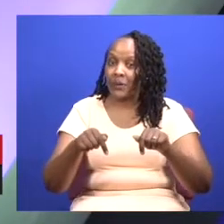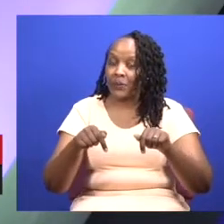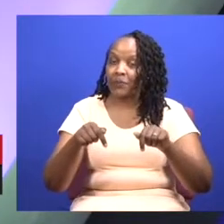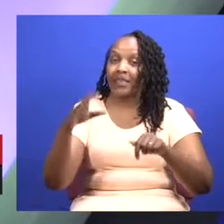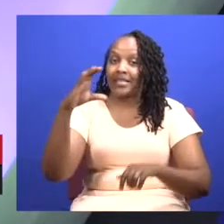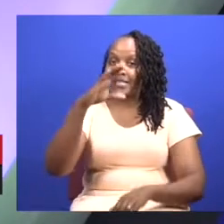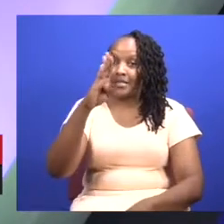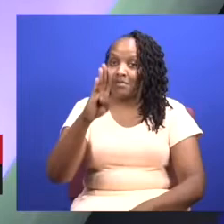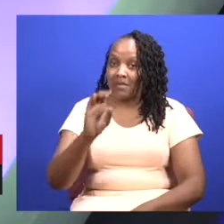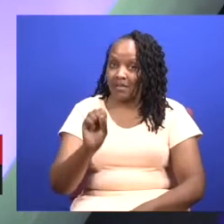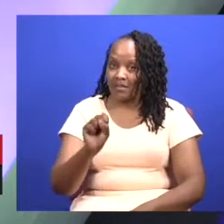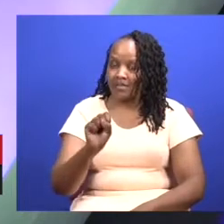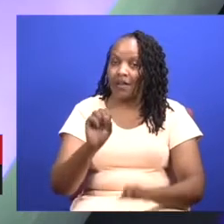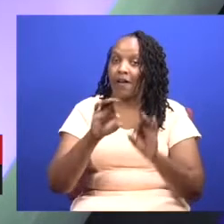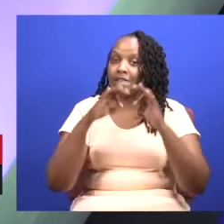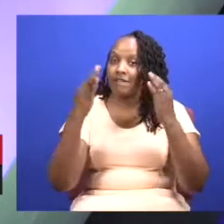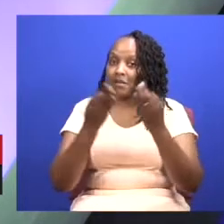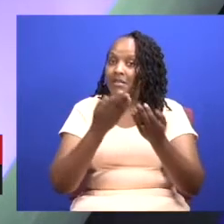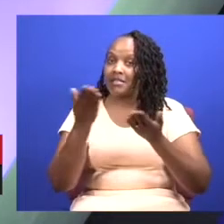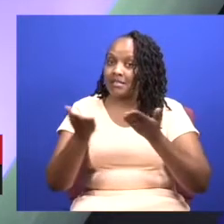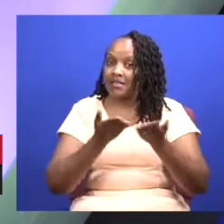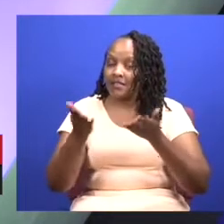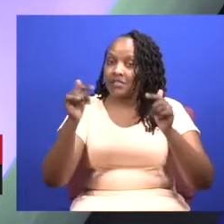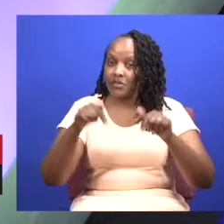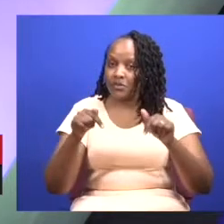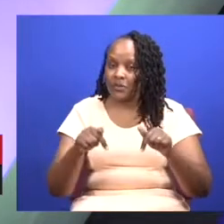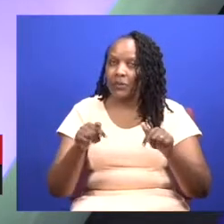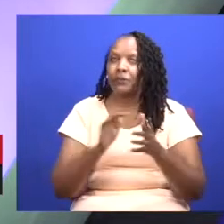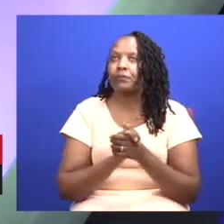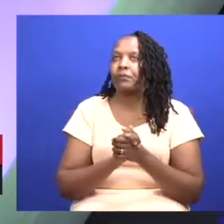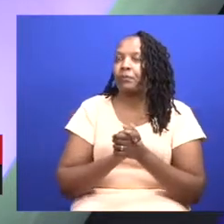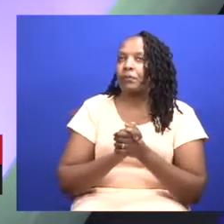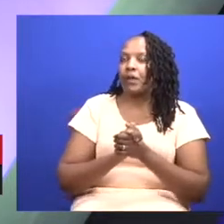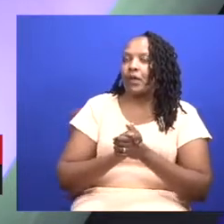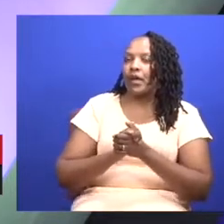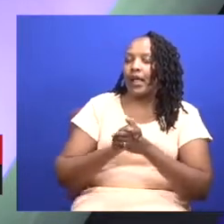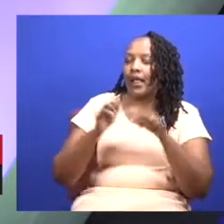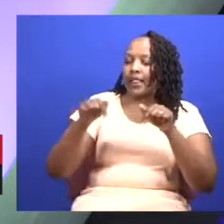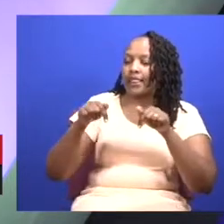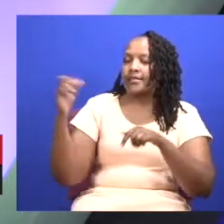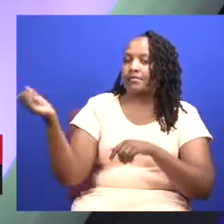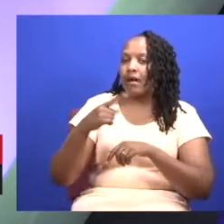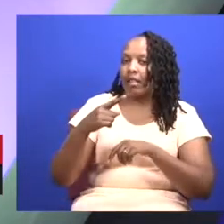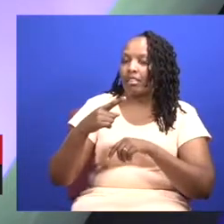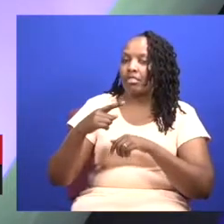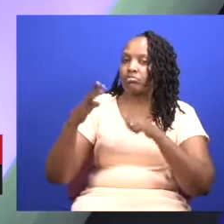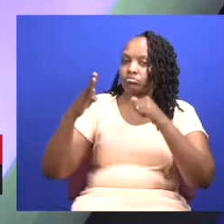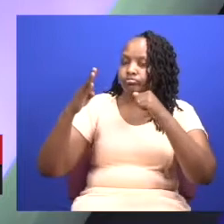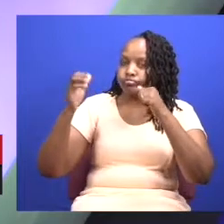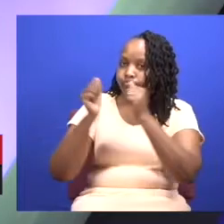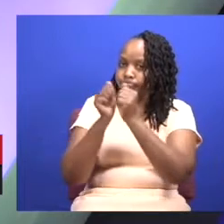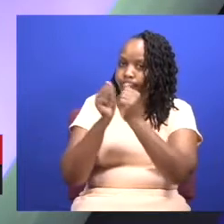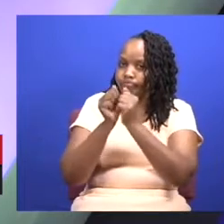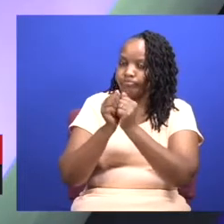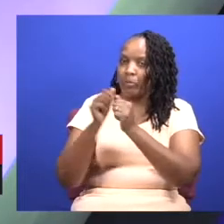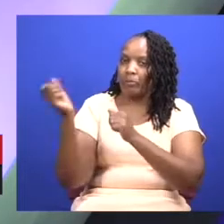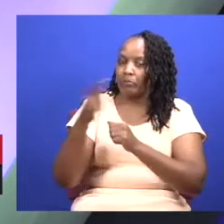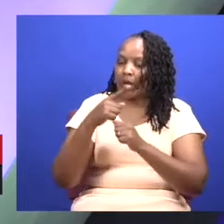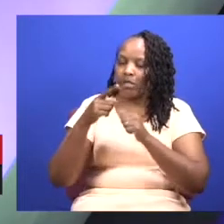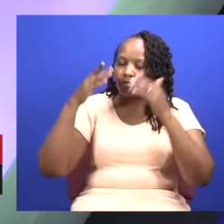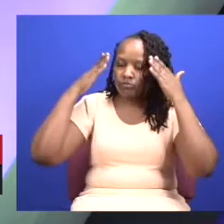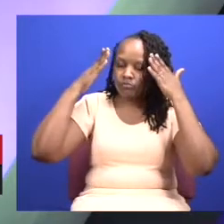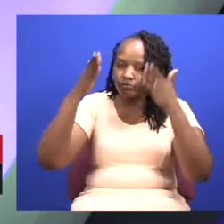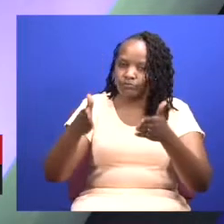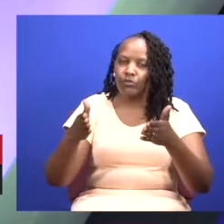CITAM Broadcast Service, our family service today. We're dealing with, in this month of October, the overriding theme